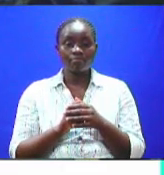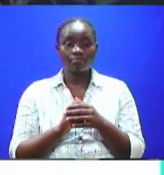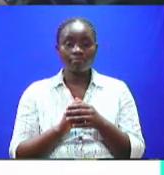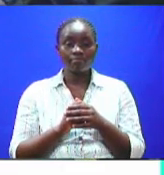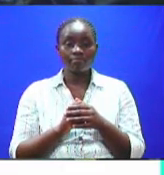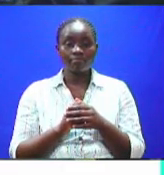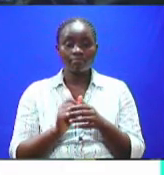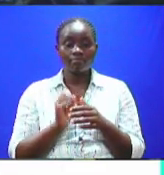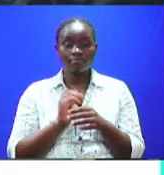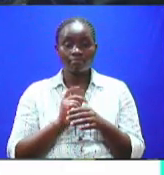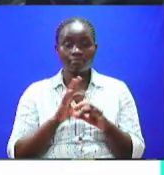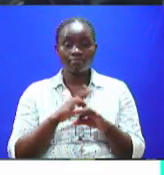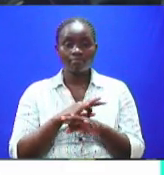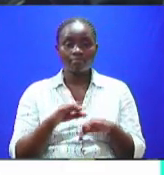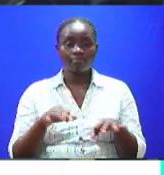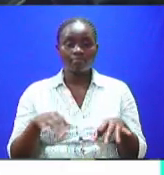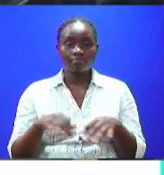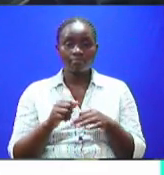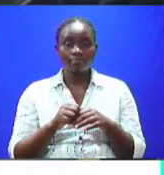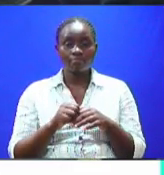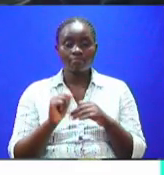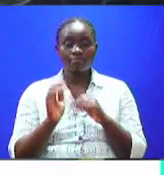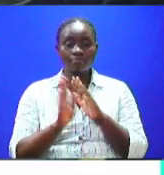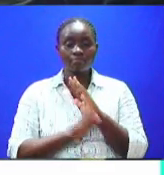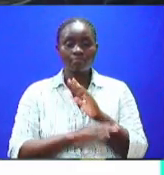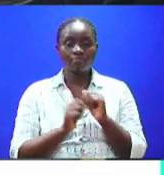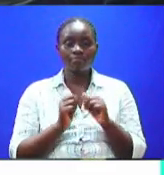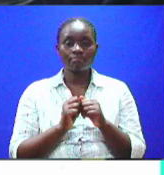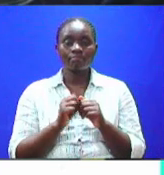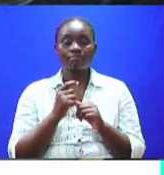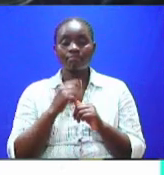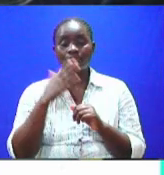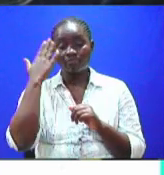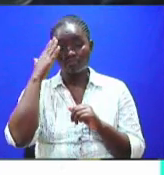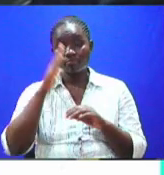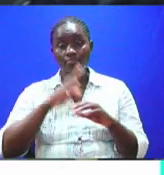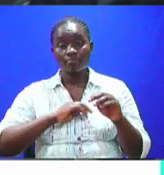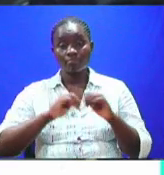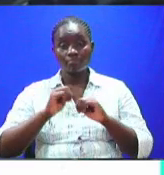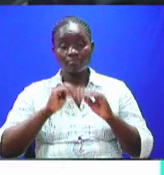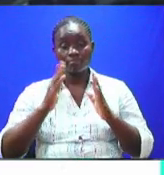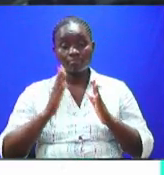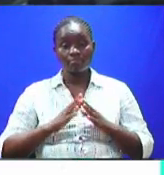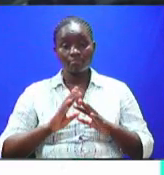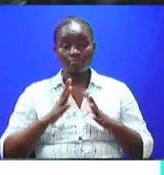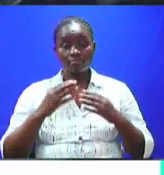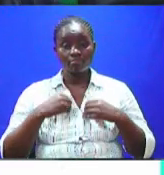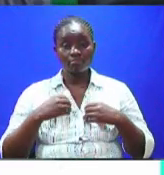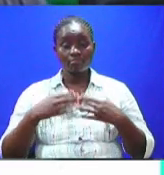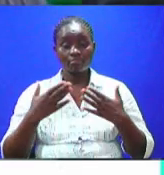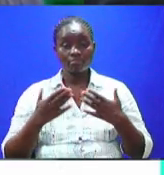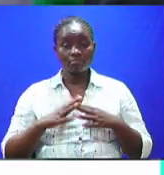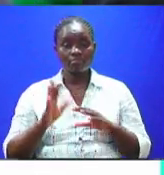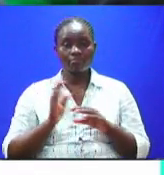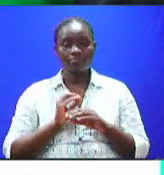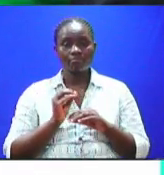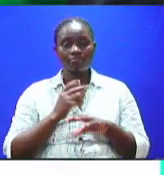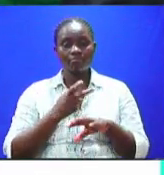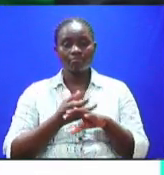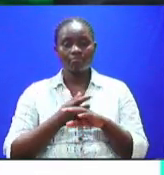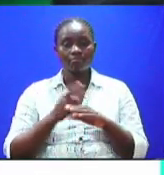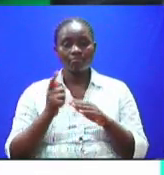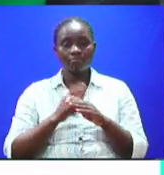yetu huko Enchoro si mzuri vile. Tasiji kama management ya Legion inaweza kubali ichezwe huko. So inakuwa ngumu kutrain